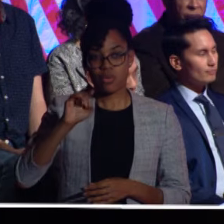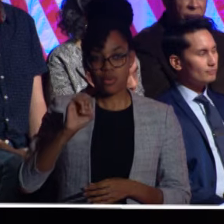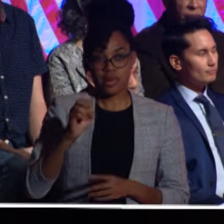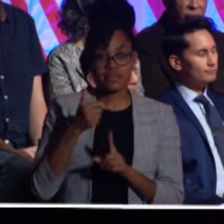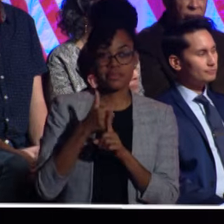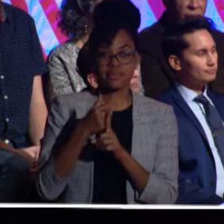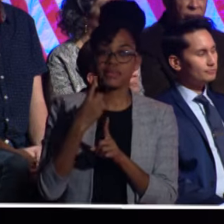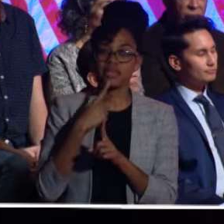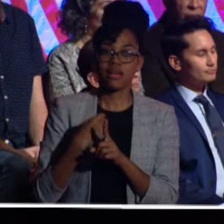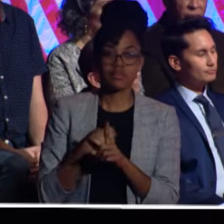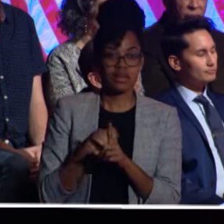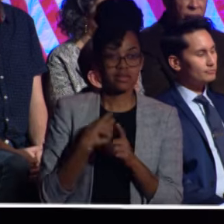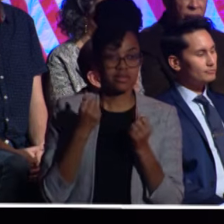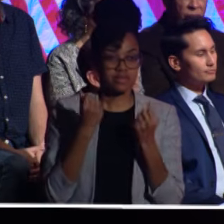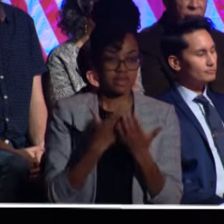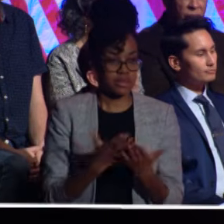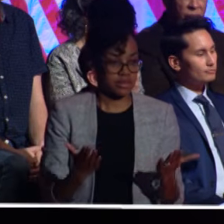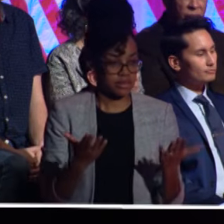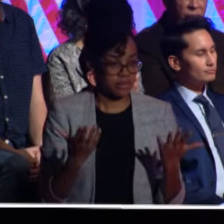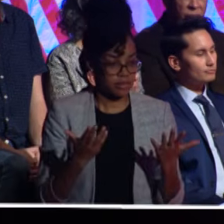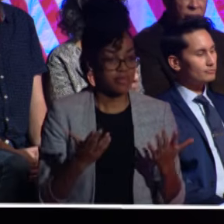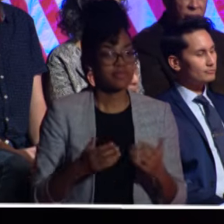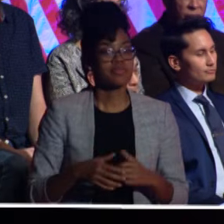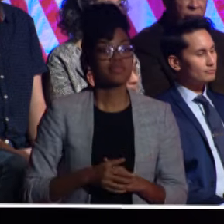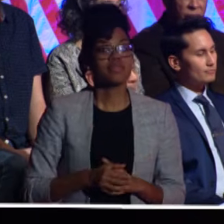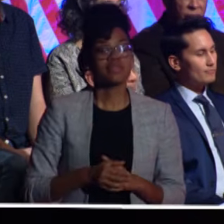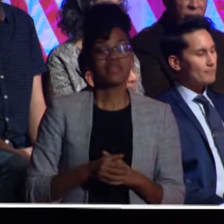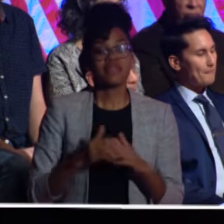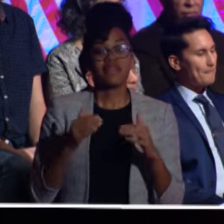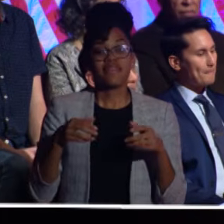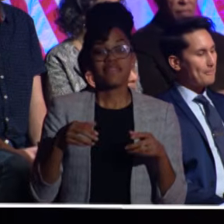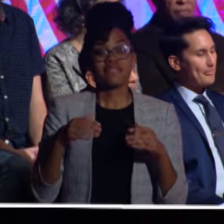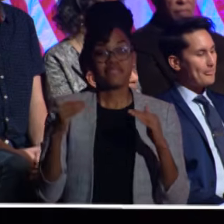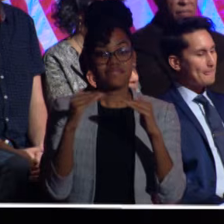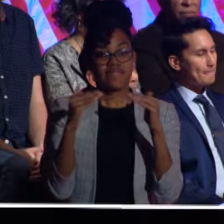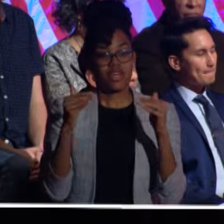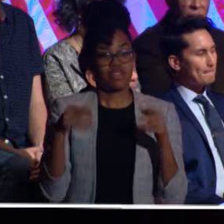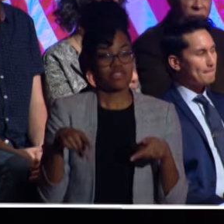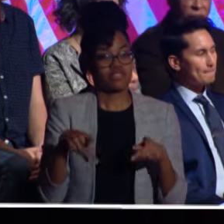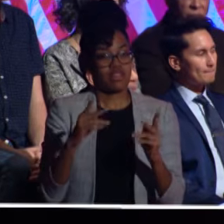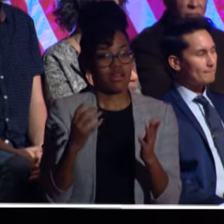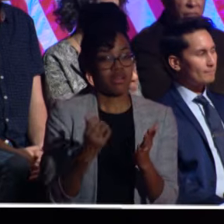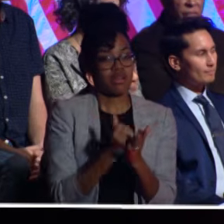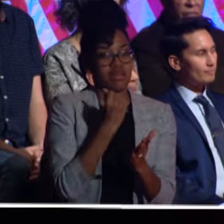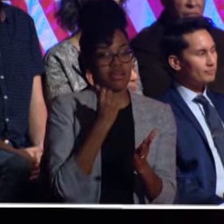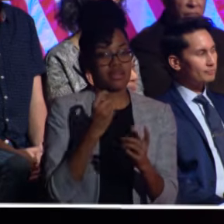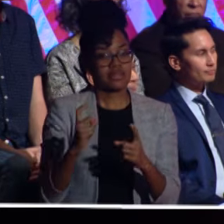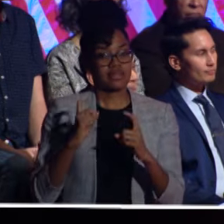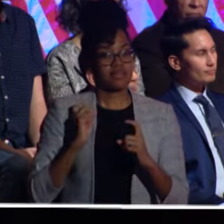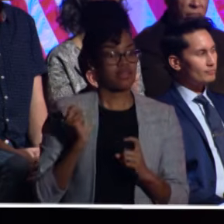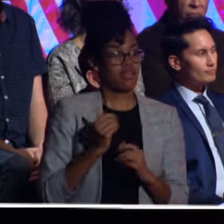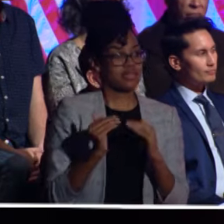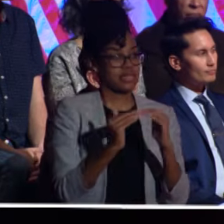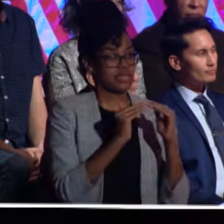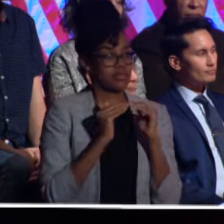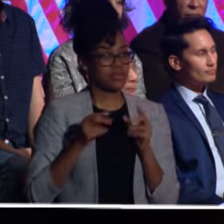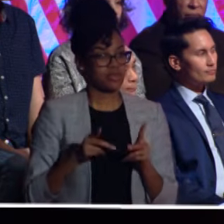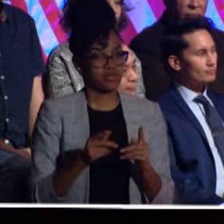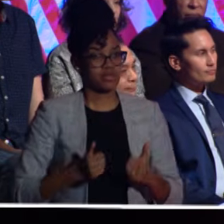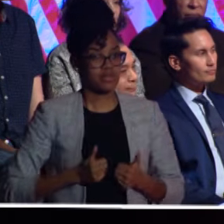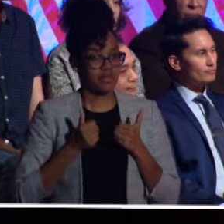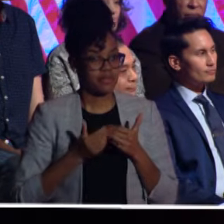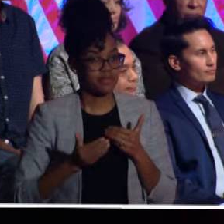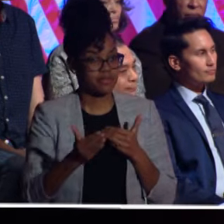often means providing a second chance. By passing the Second Chance Amendment Act of 2019, we can remove barriers to